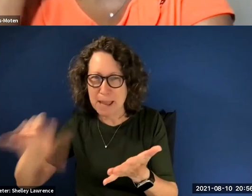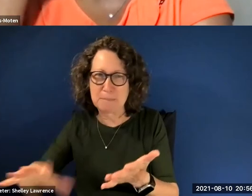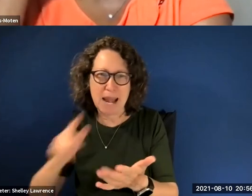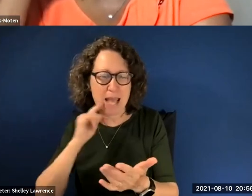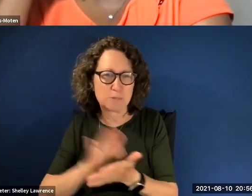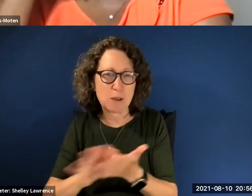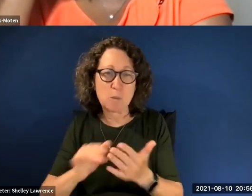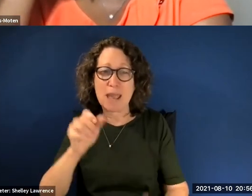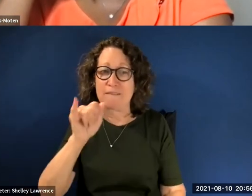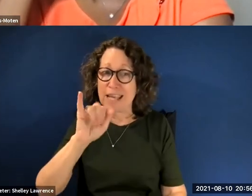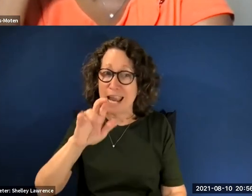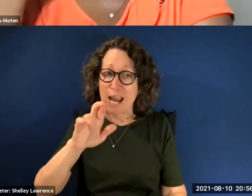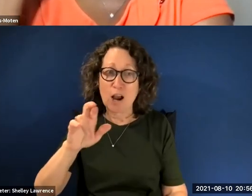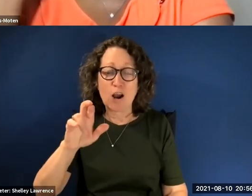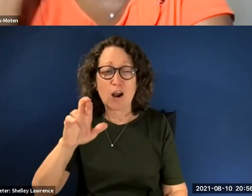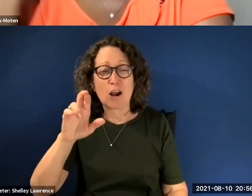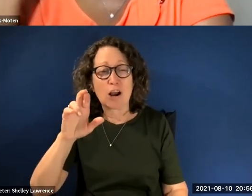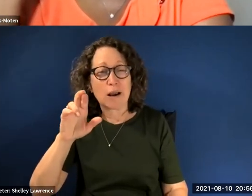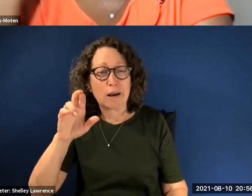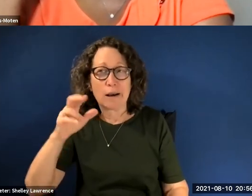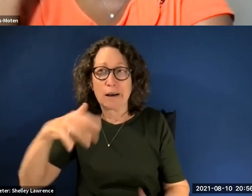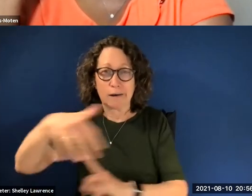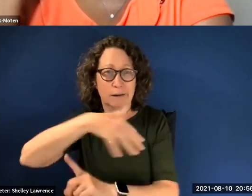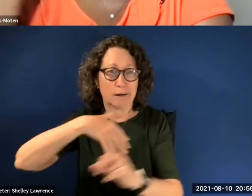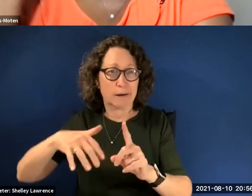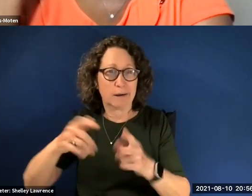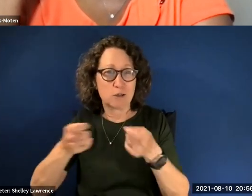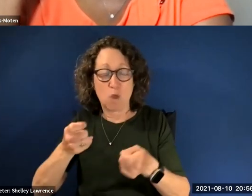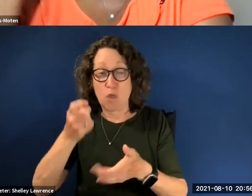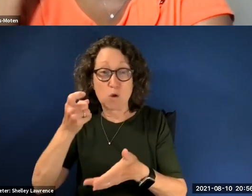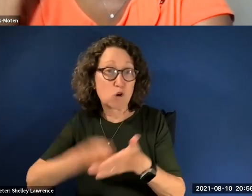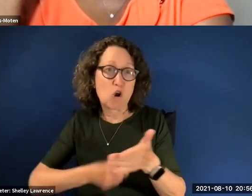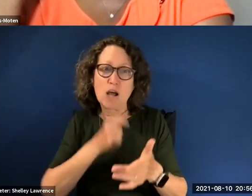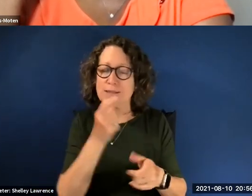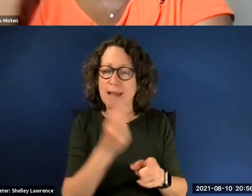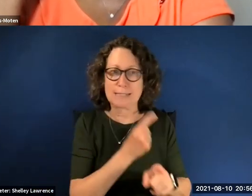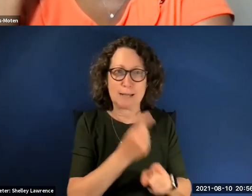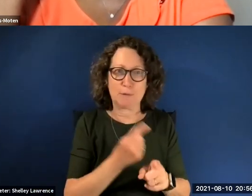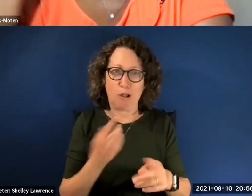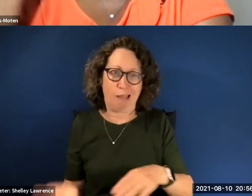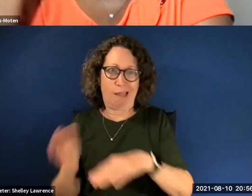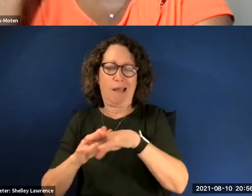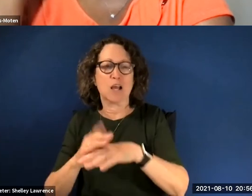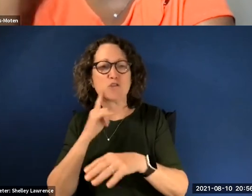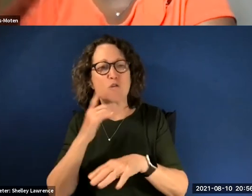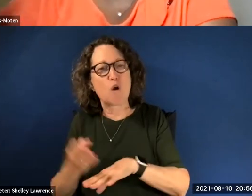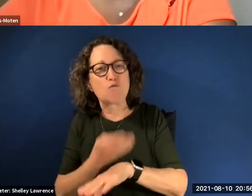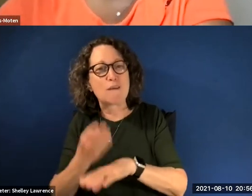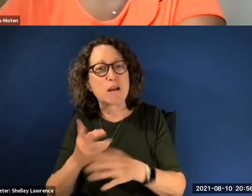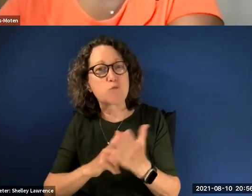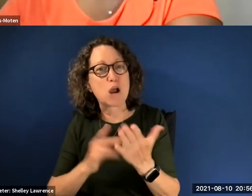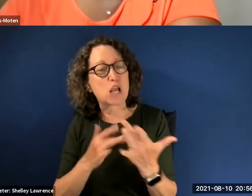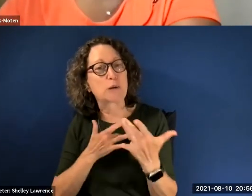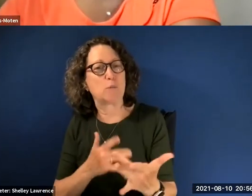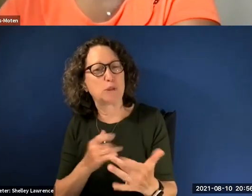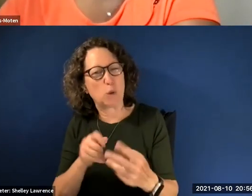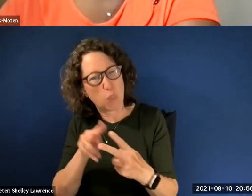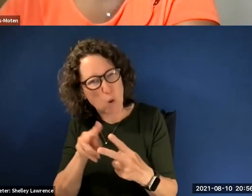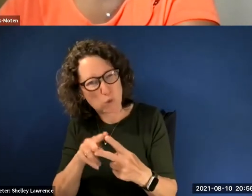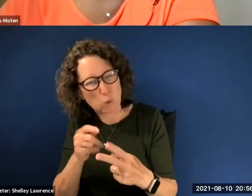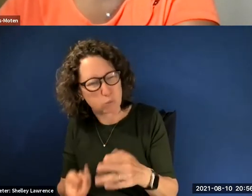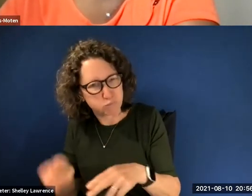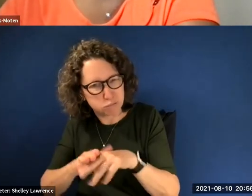air pollution control district issues. Those are all costs that are not typical for like a renovation project that we would normally do. I